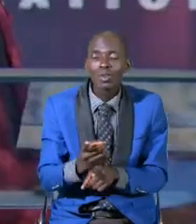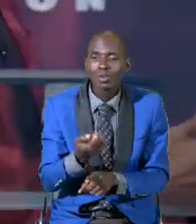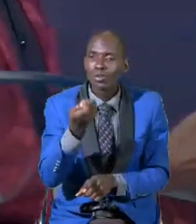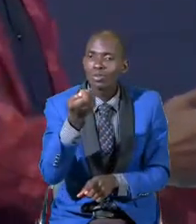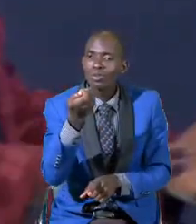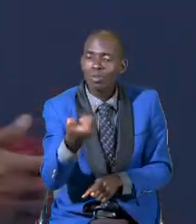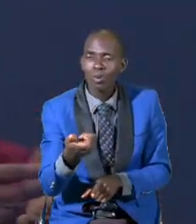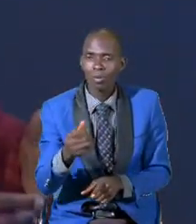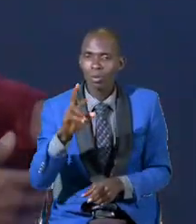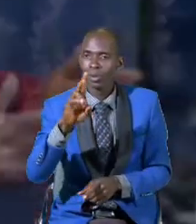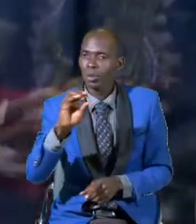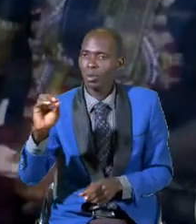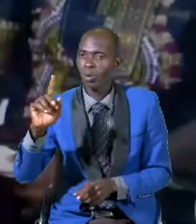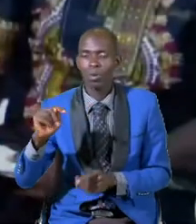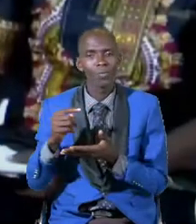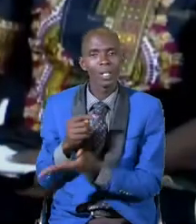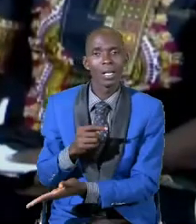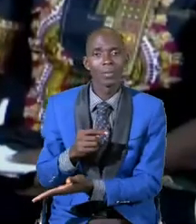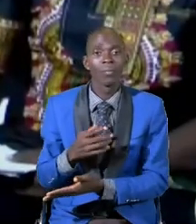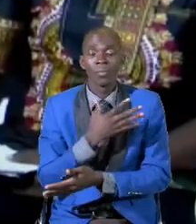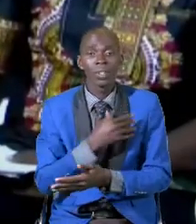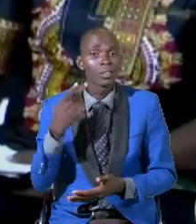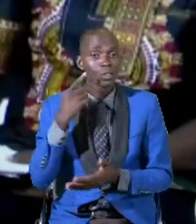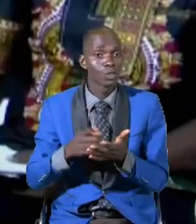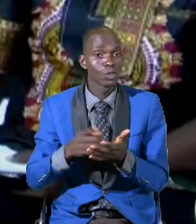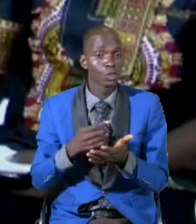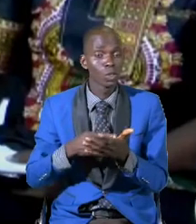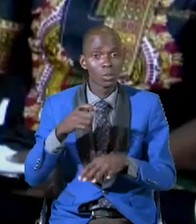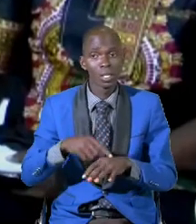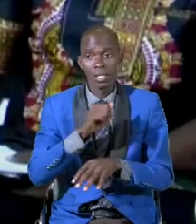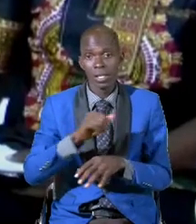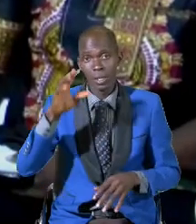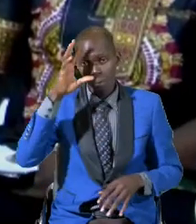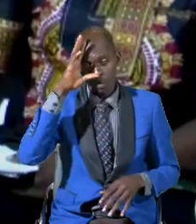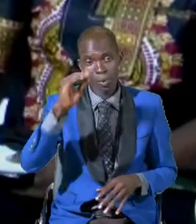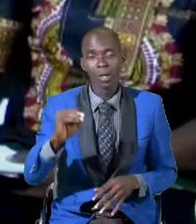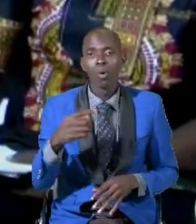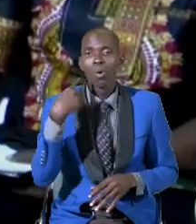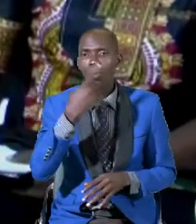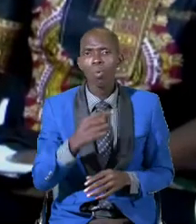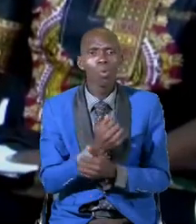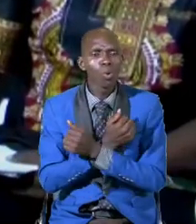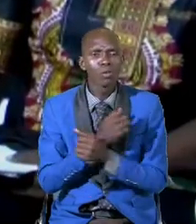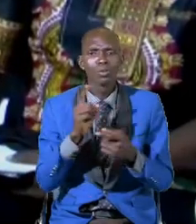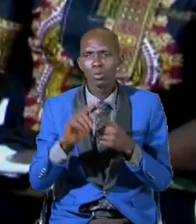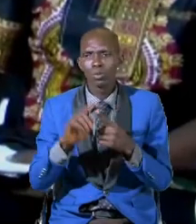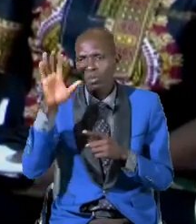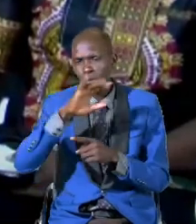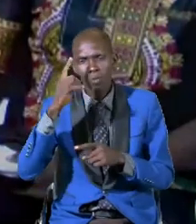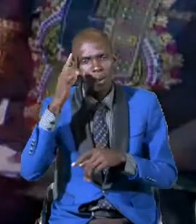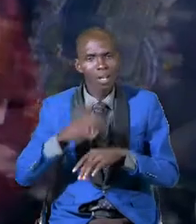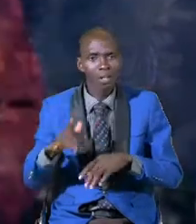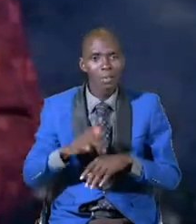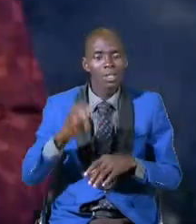and this, you know, sometimes a man is a bully, or a fellow is a bully, is actually empty inside. He's